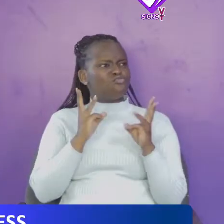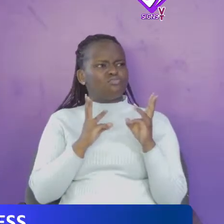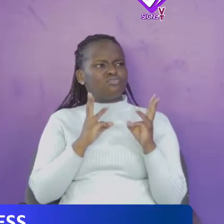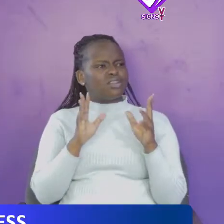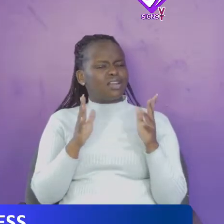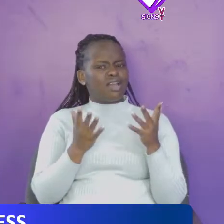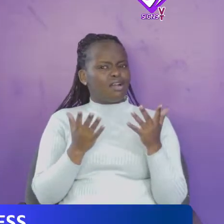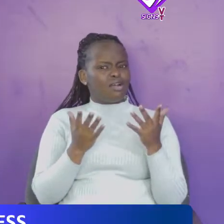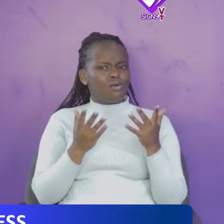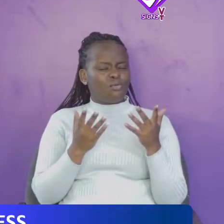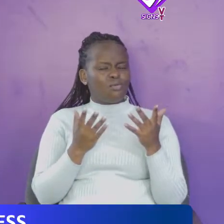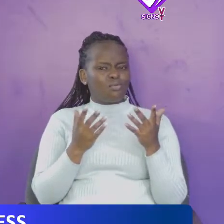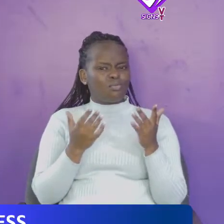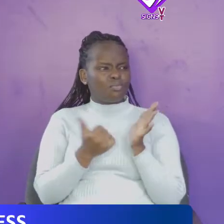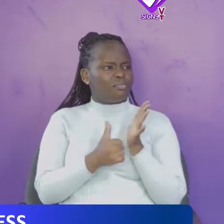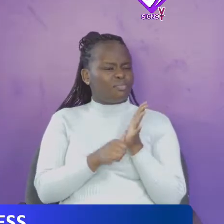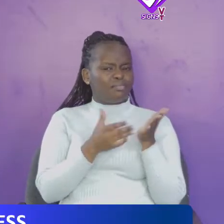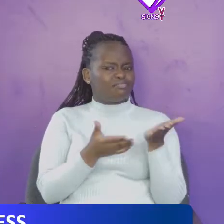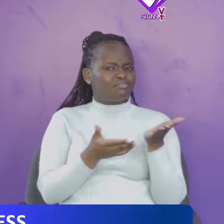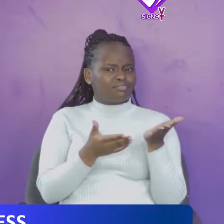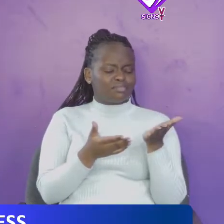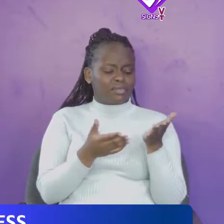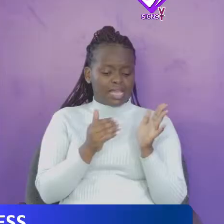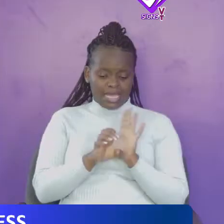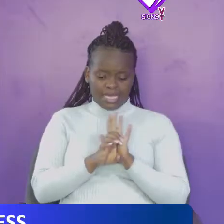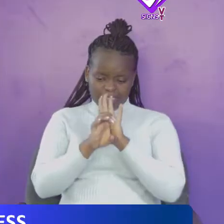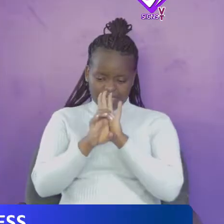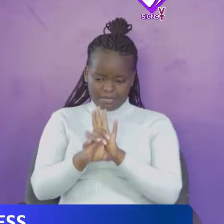issue? I'll give you an example. Like I said,